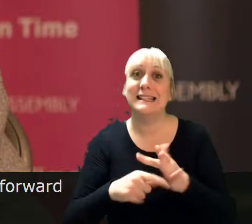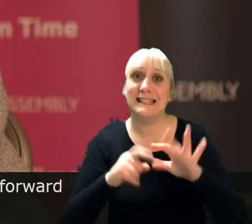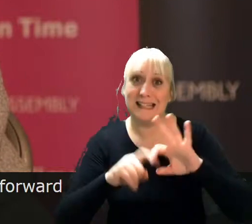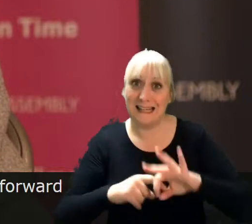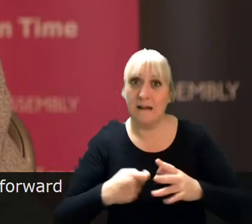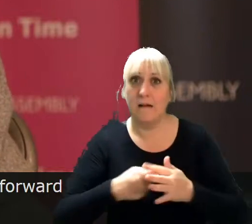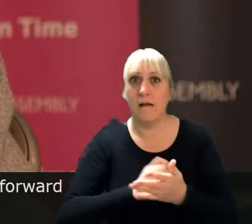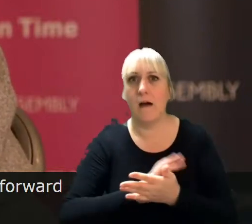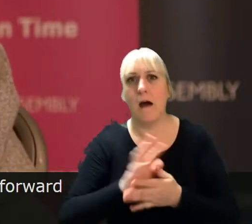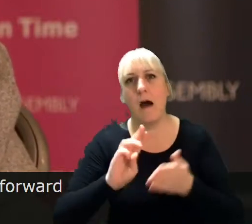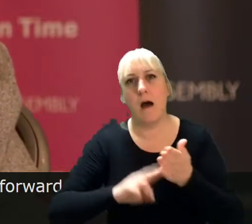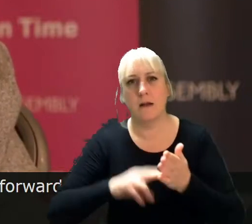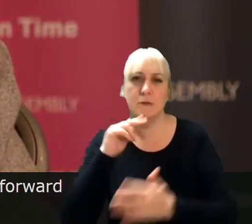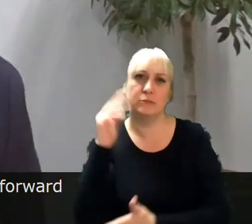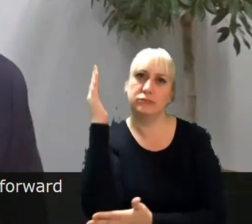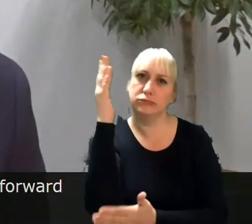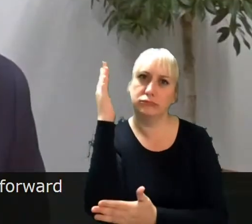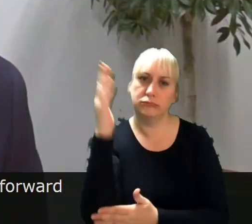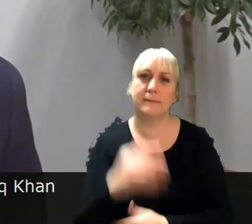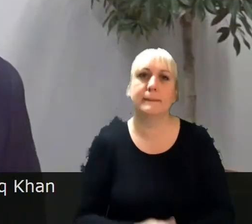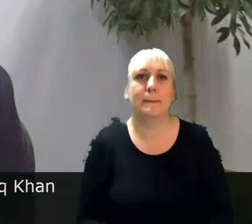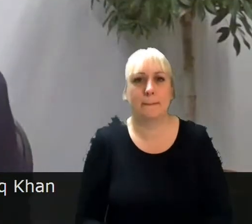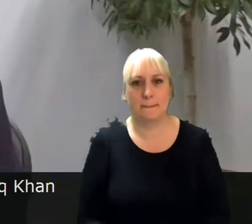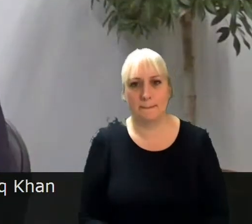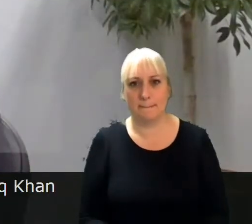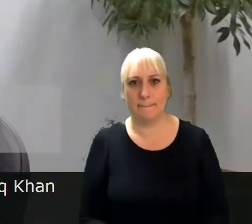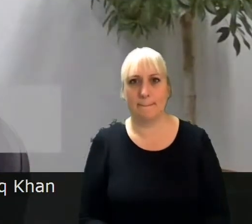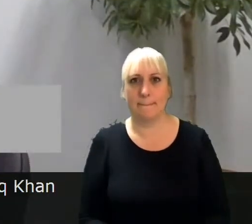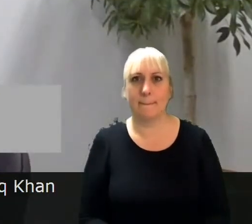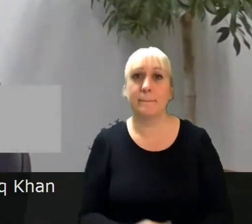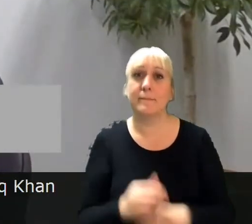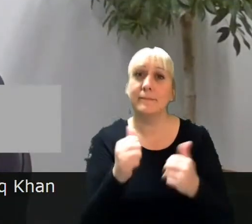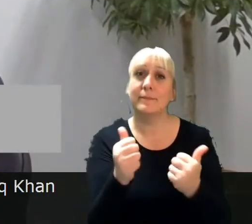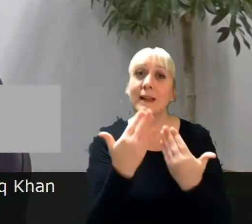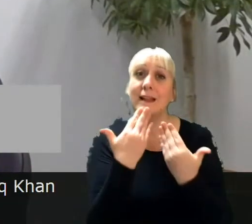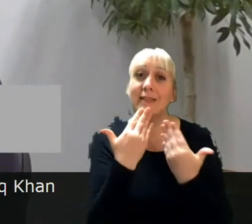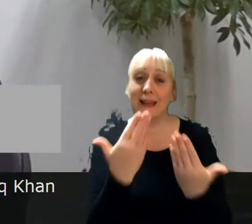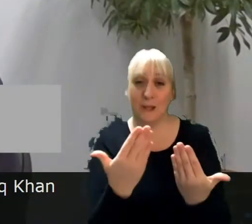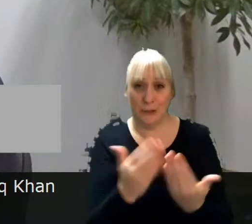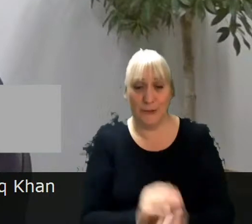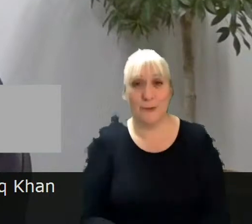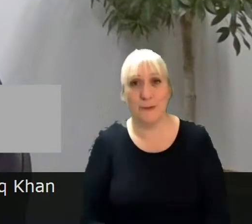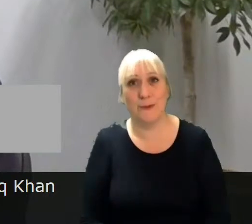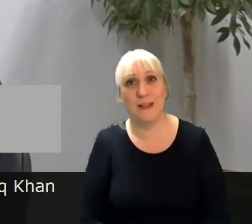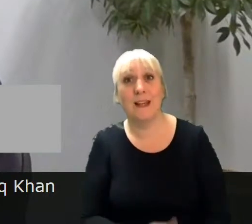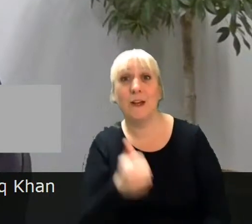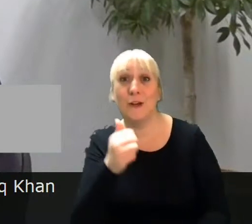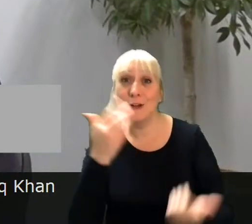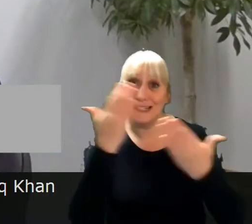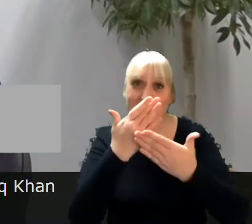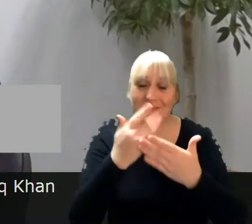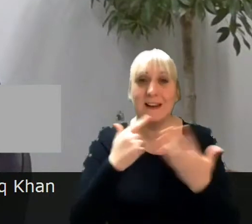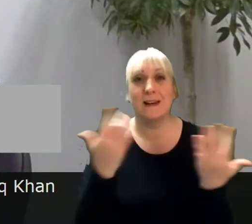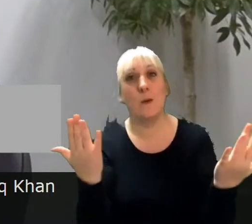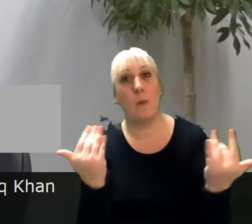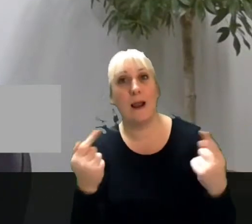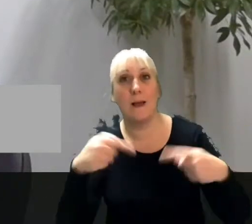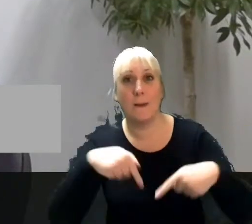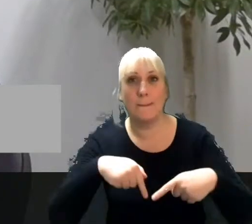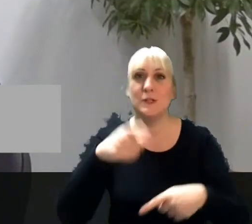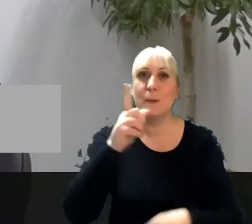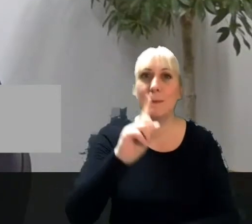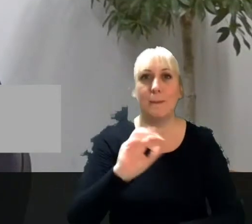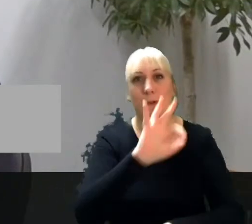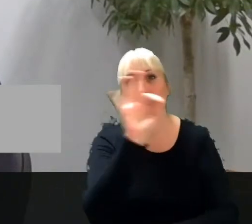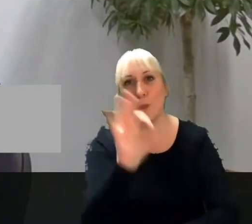Mayor, very welcome. Thank you, Chair. Good evening, and welcome to People's Question